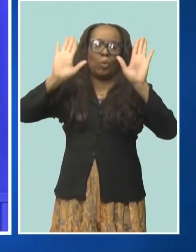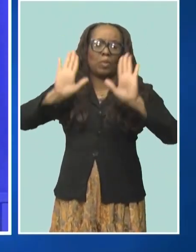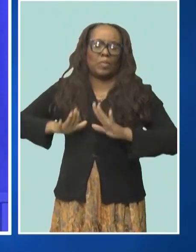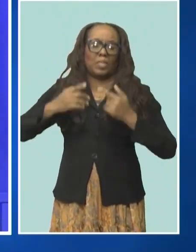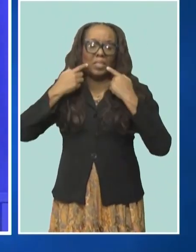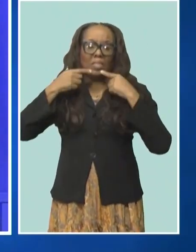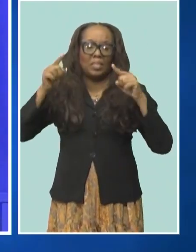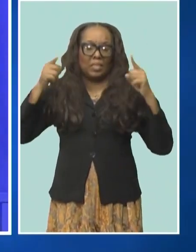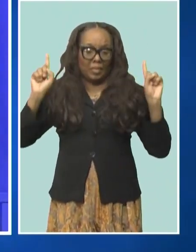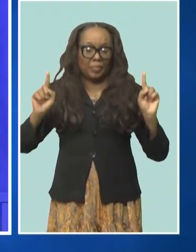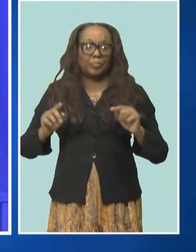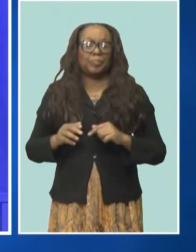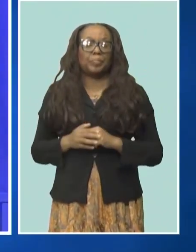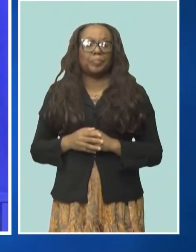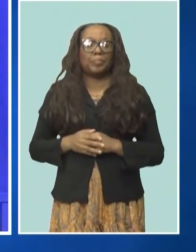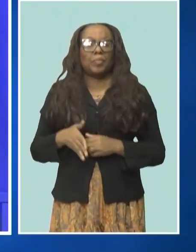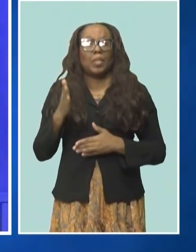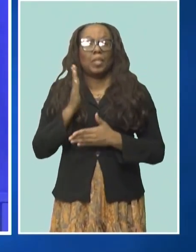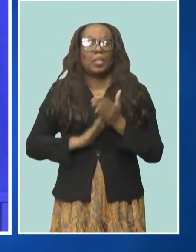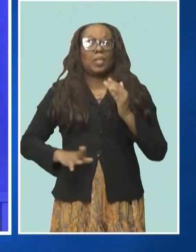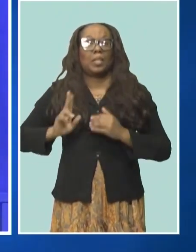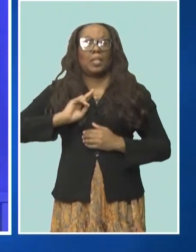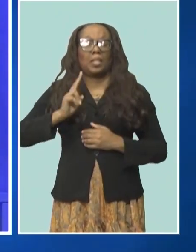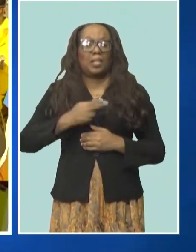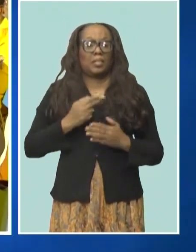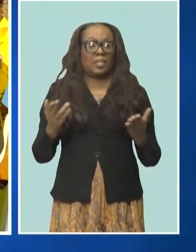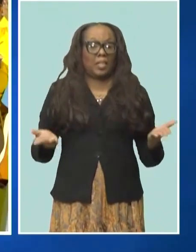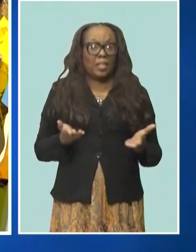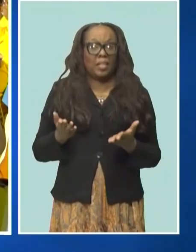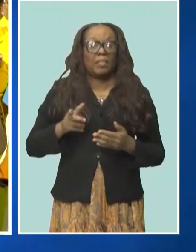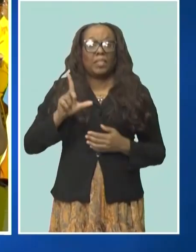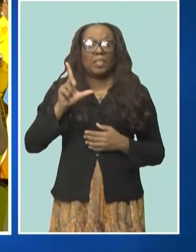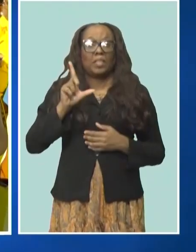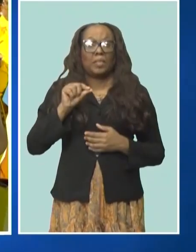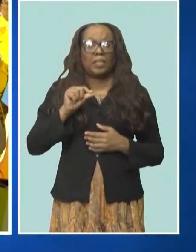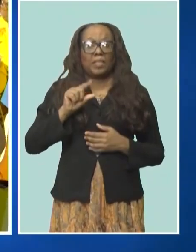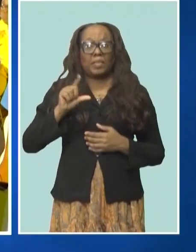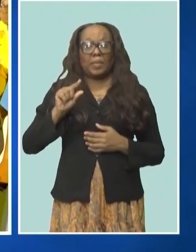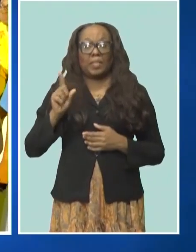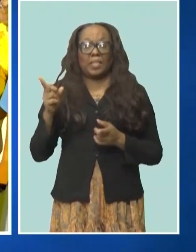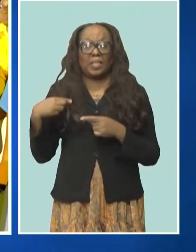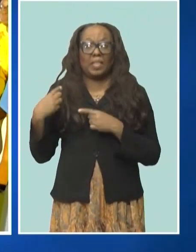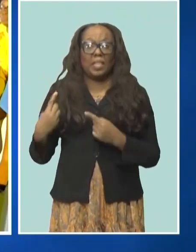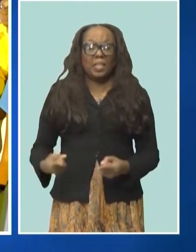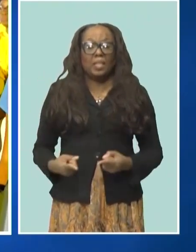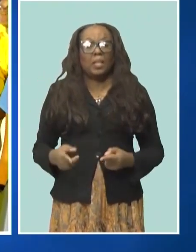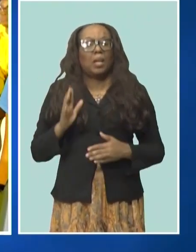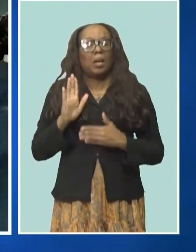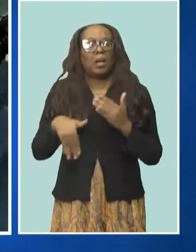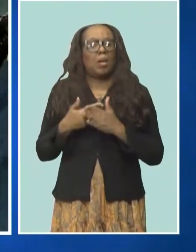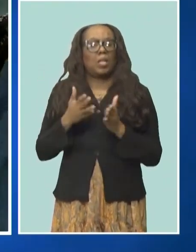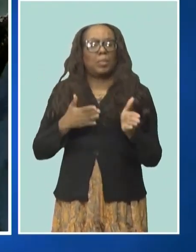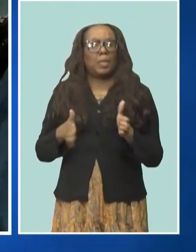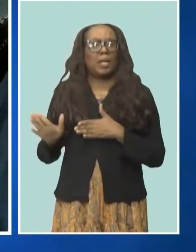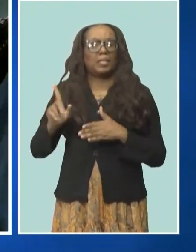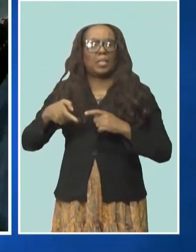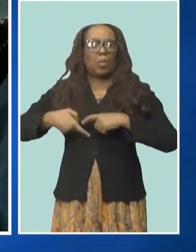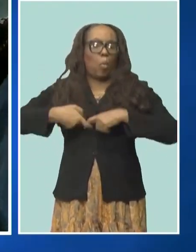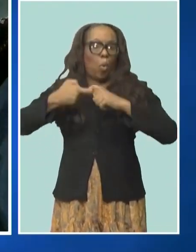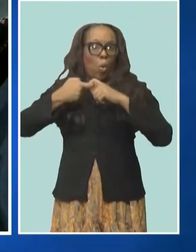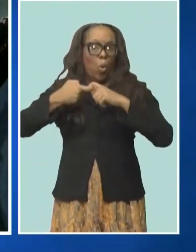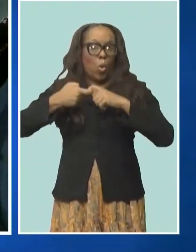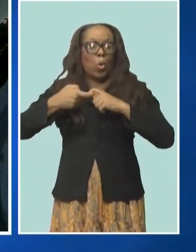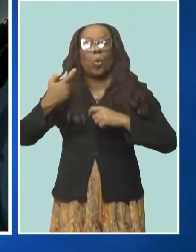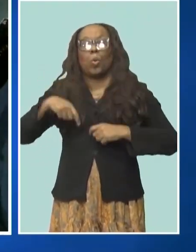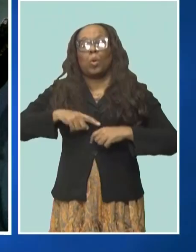respects new. Some of us, though, were here from 2020. I had to put all of our regathering plans aside. I remember we were getting ready